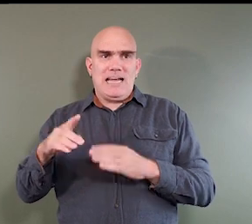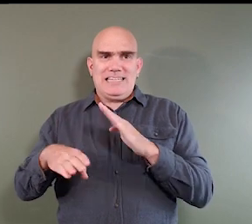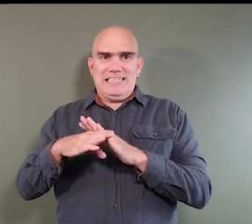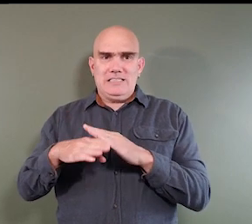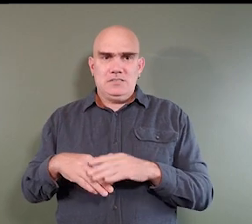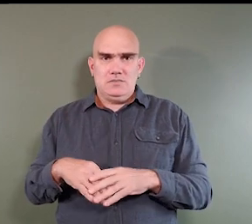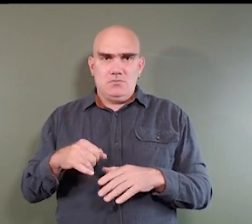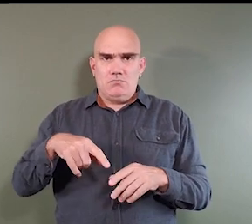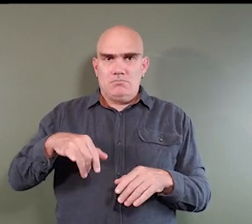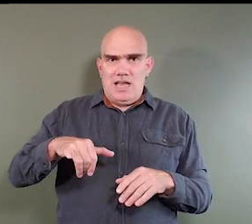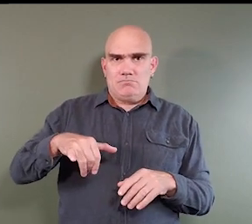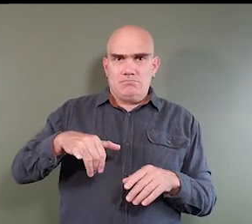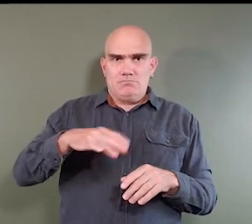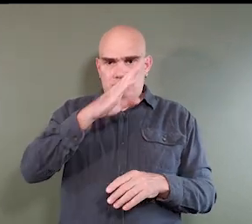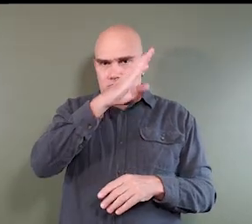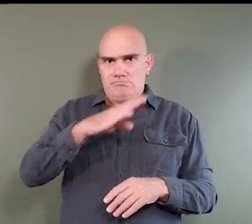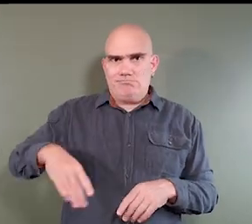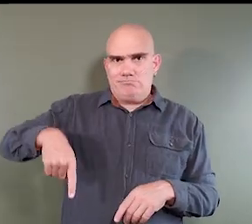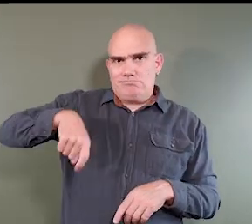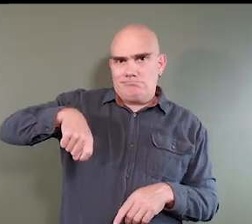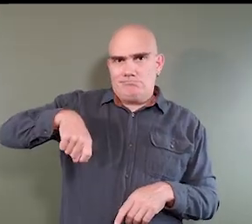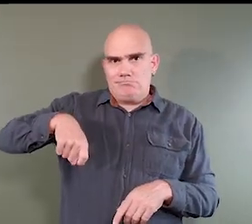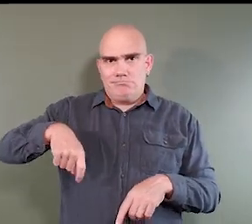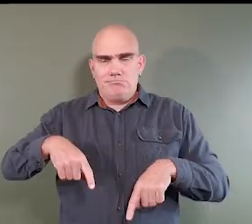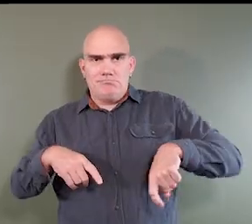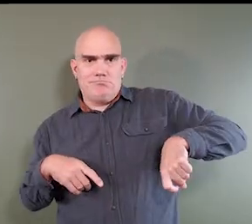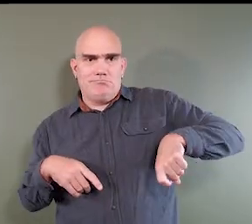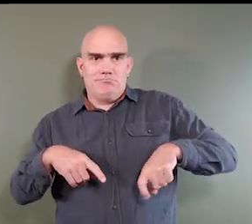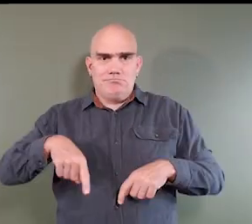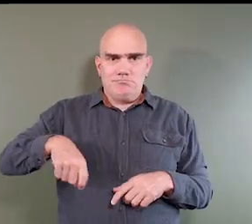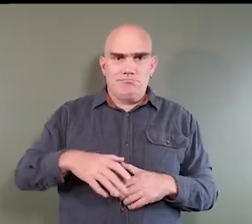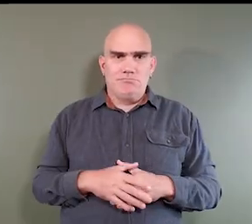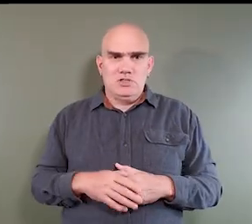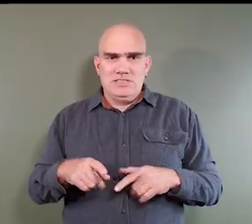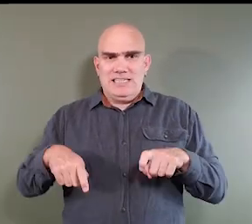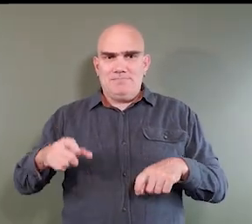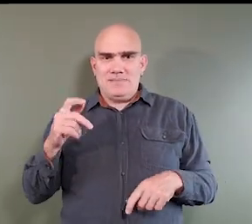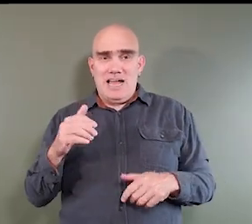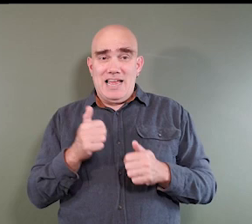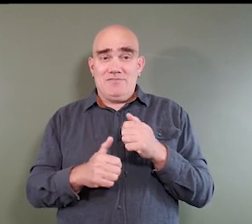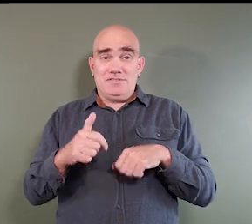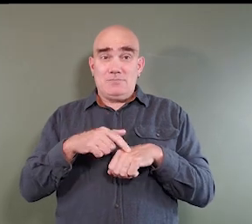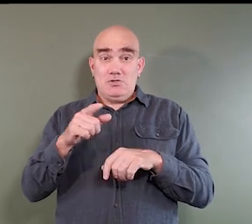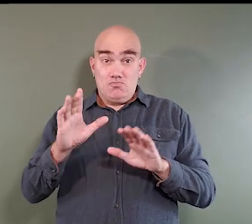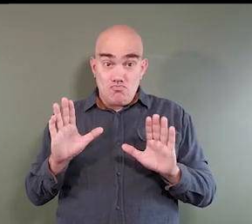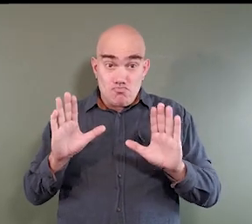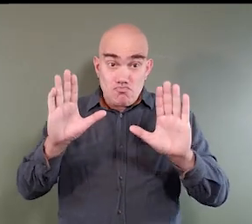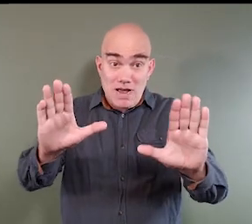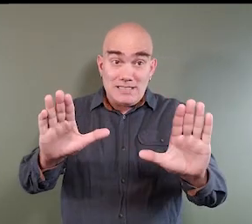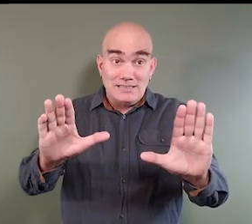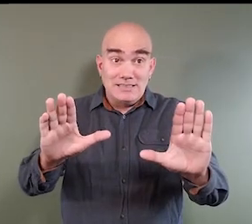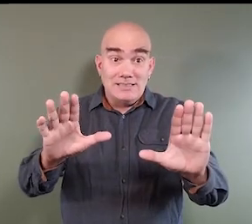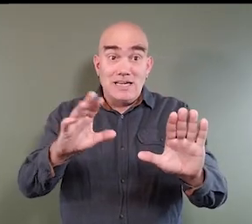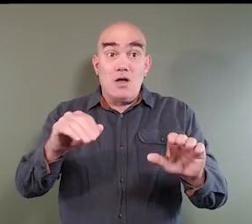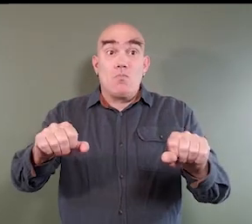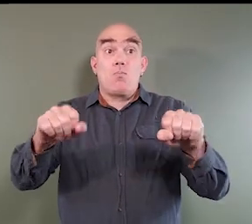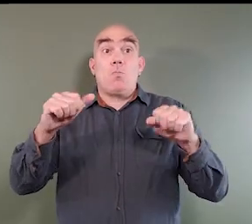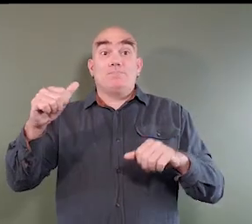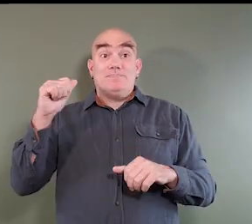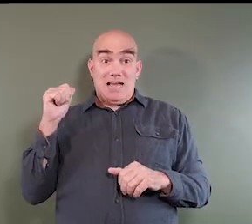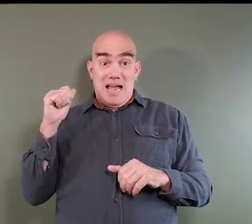wider than her shoulders to start. She's kicking back towards her glutes each time she presses forward and